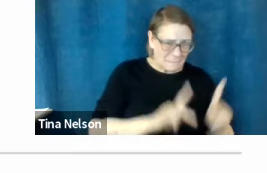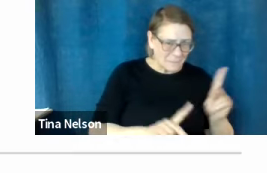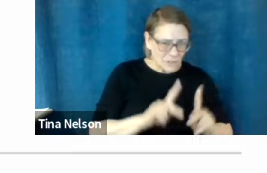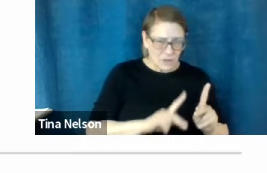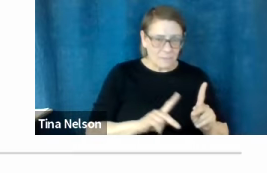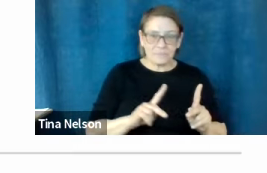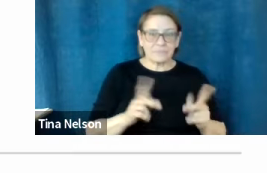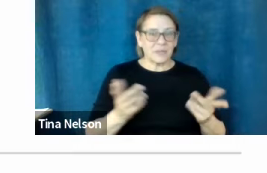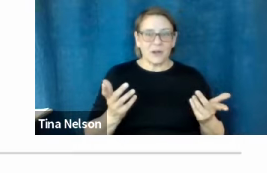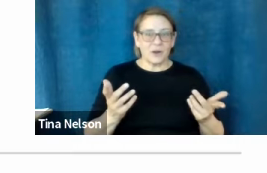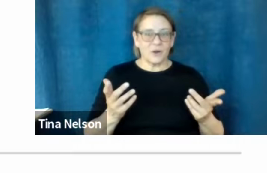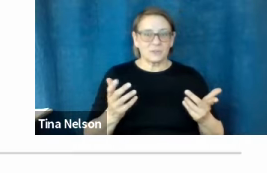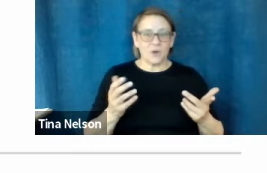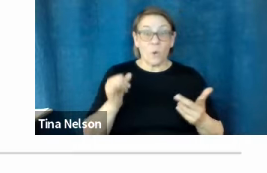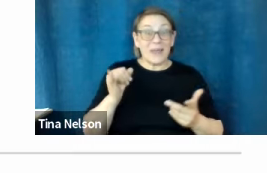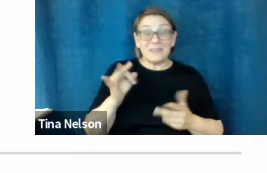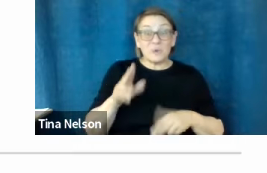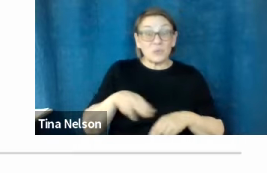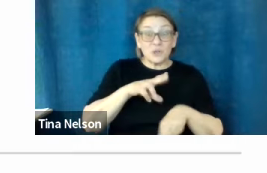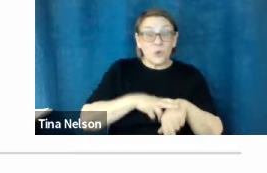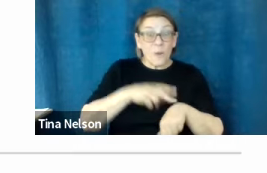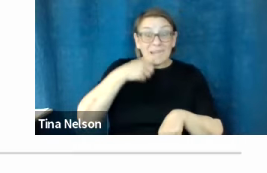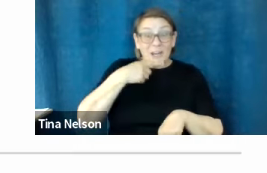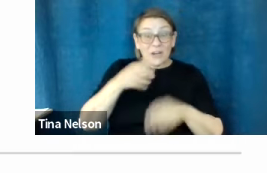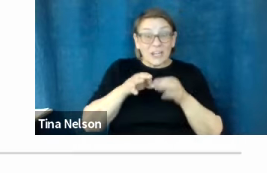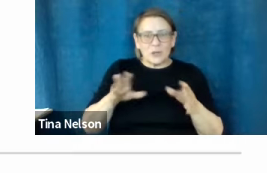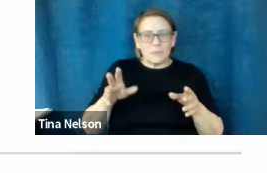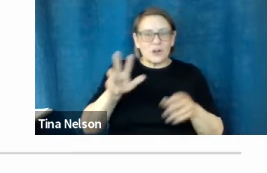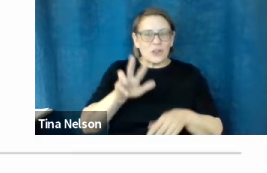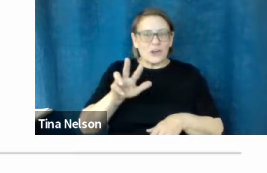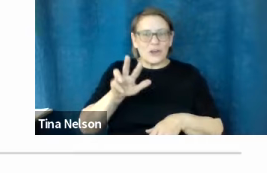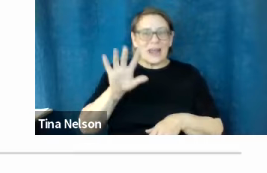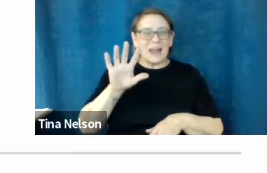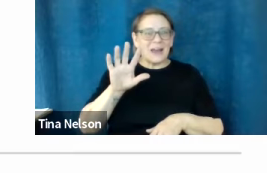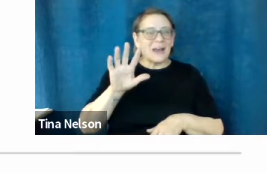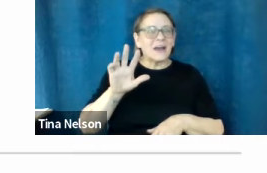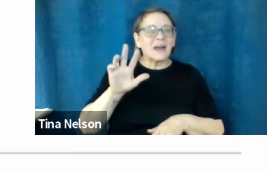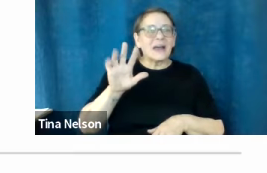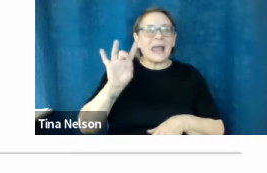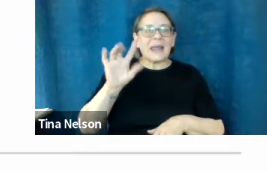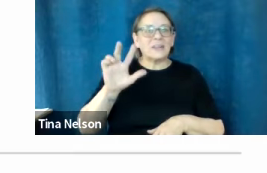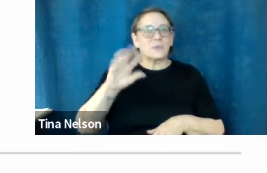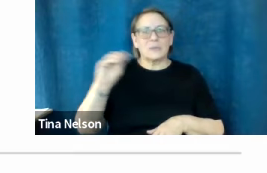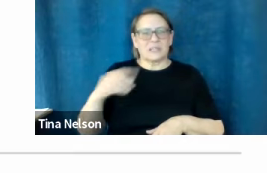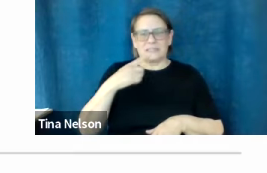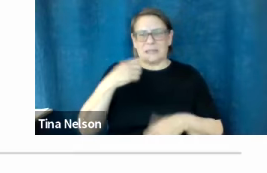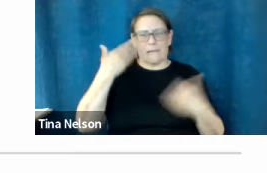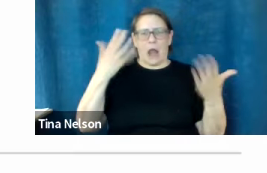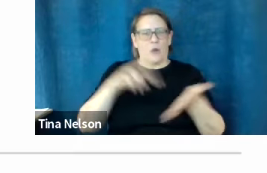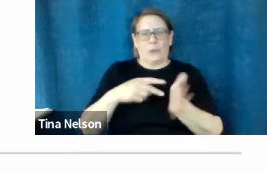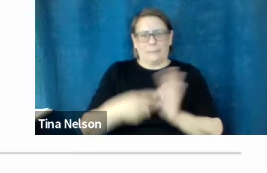quote unquote hearing interpreter, there's still 83% willing to admit they do not know what that means.